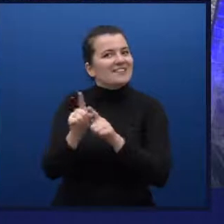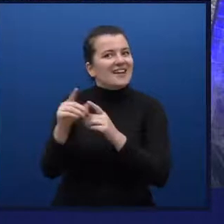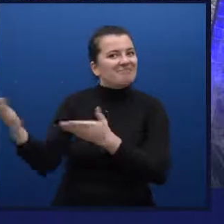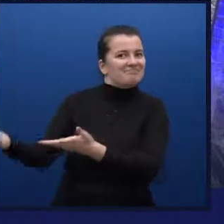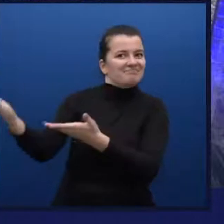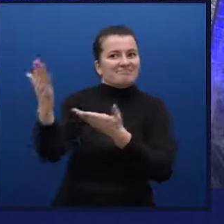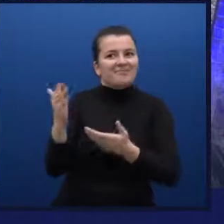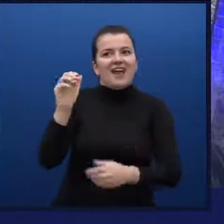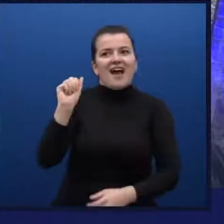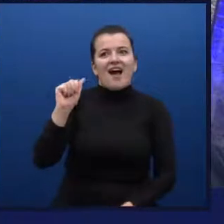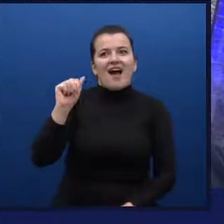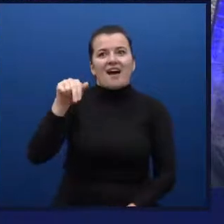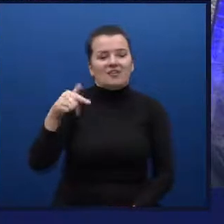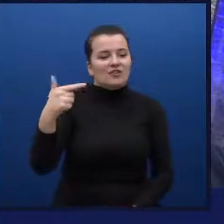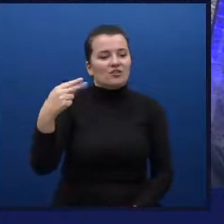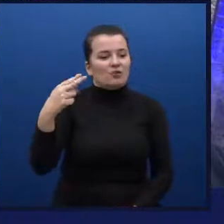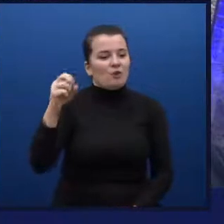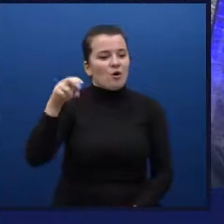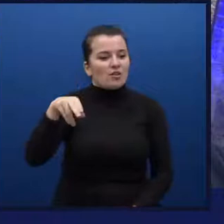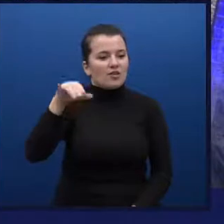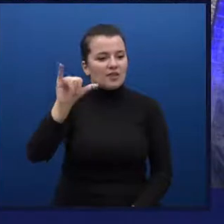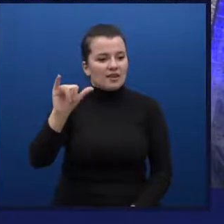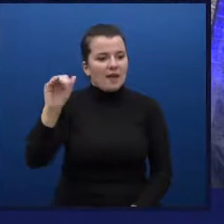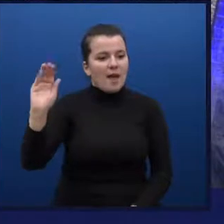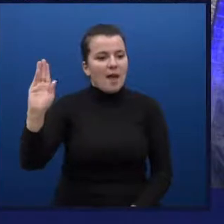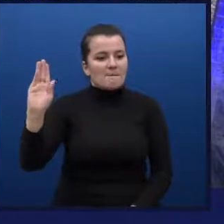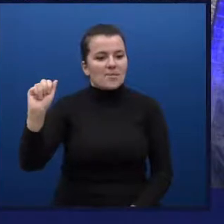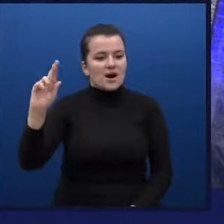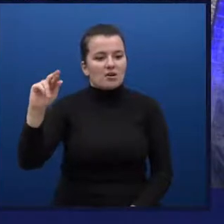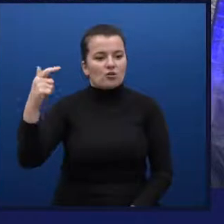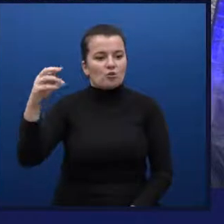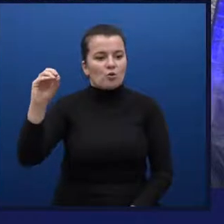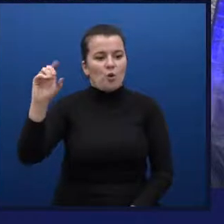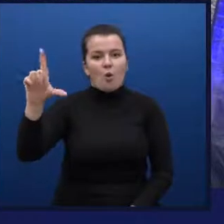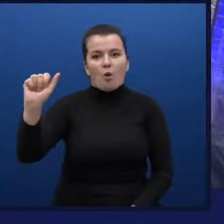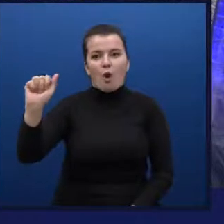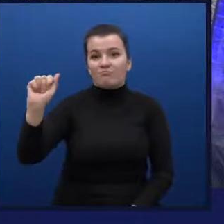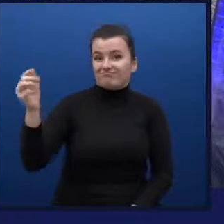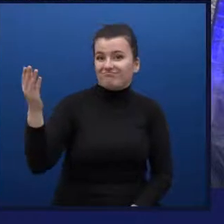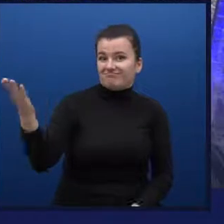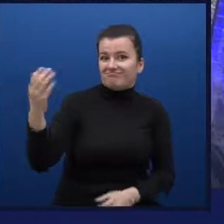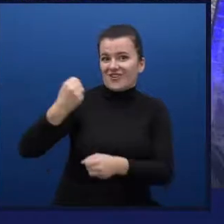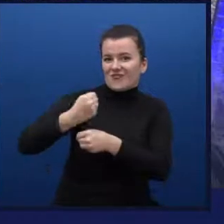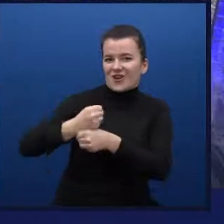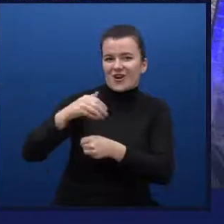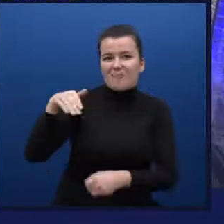And Anthony, how are you? Thank you for joining us.